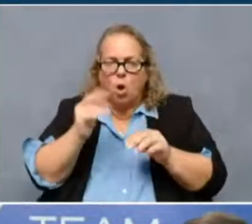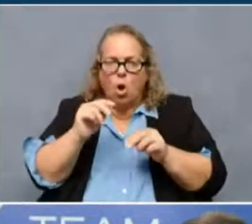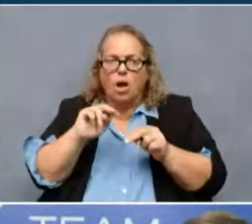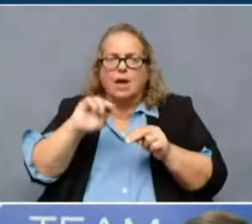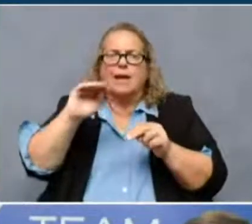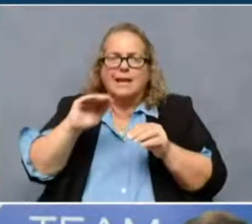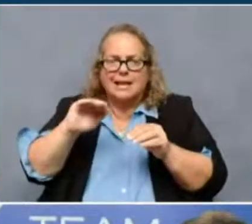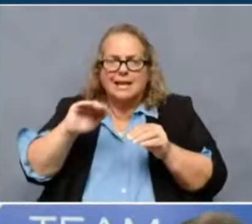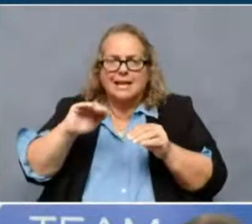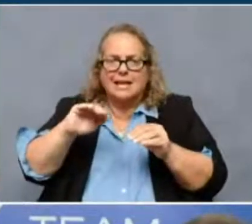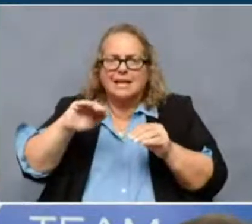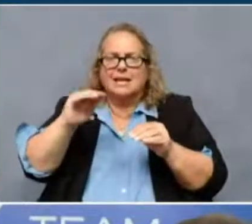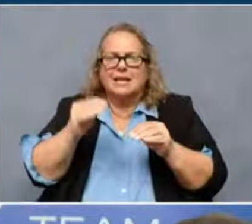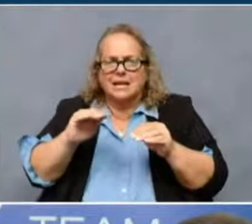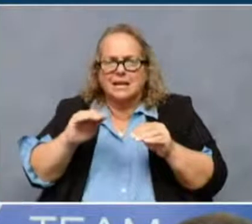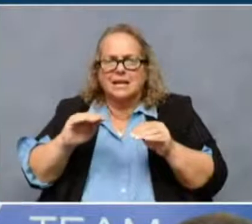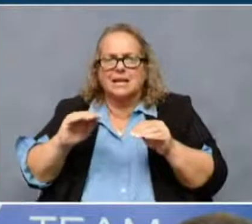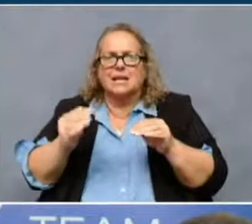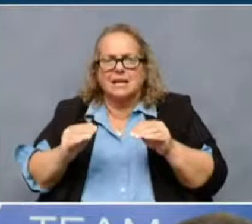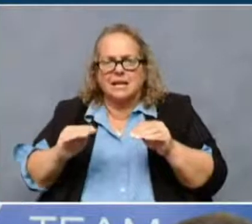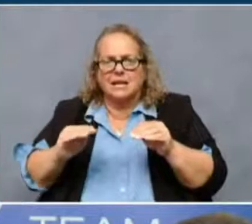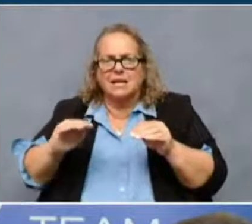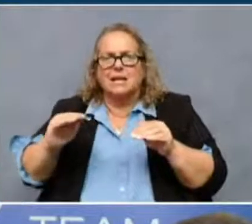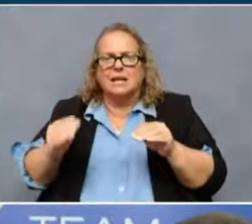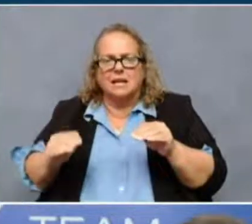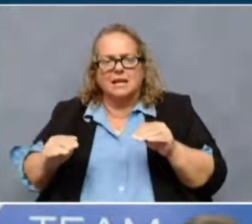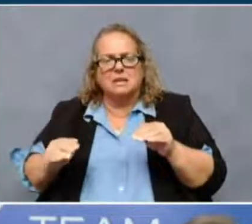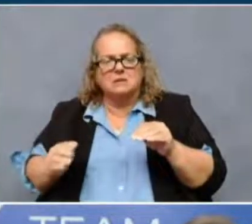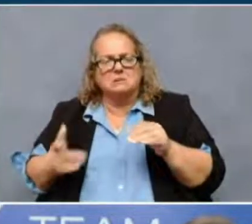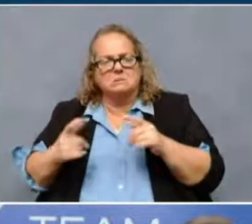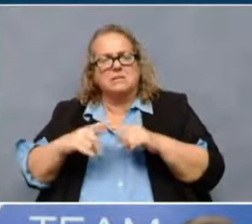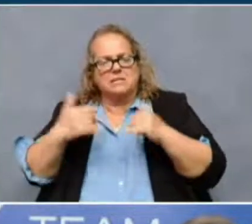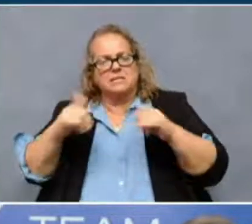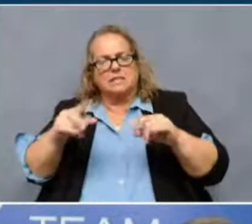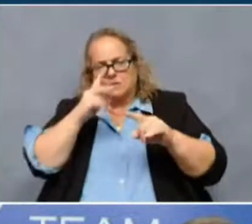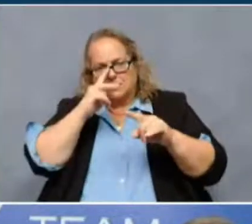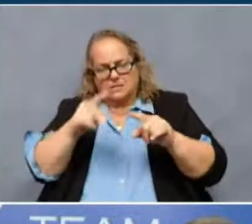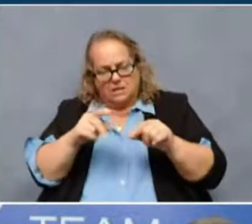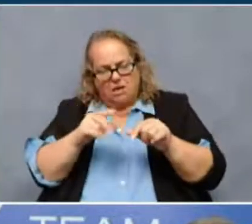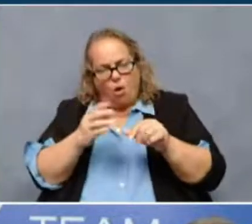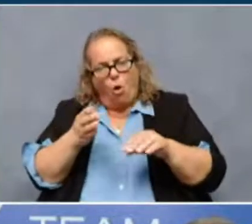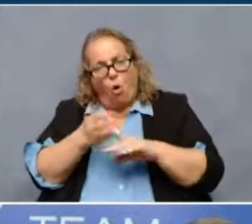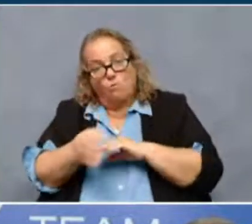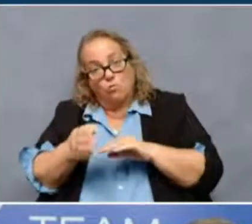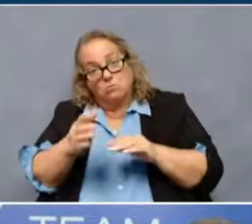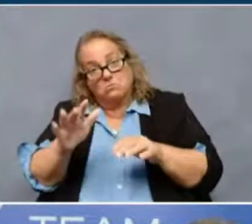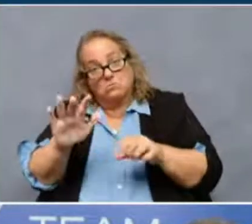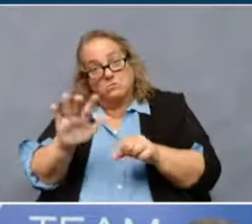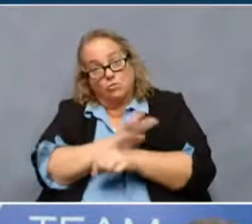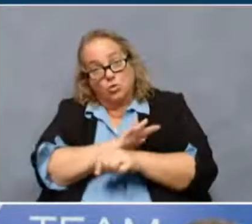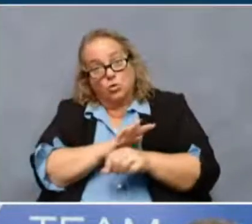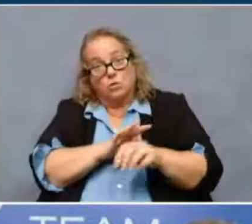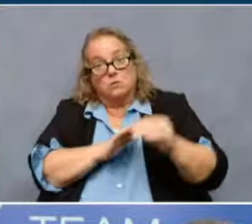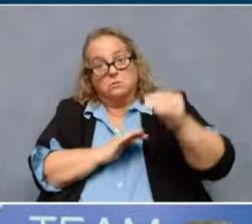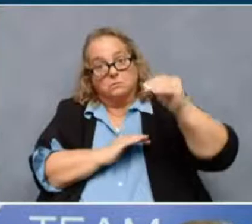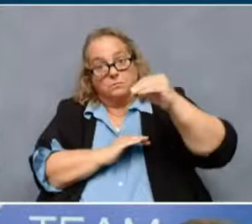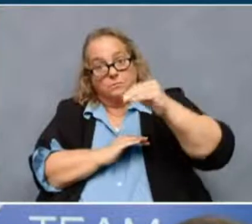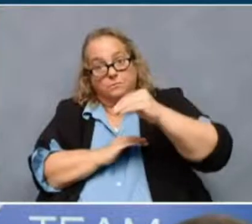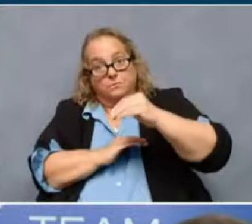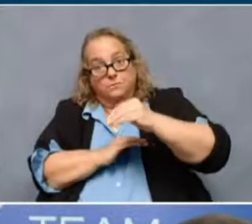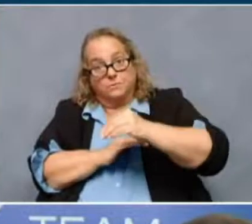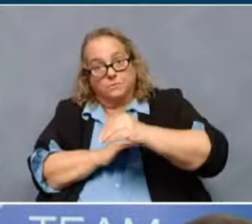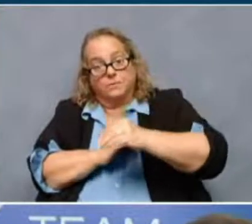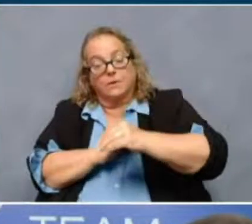That's primarily how the reporting comes in. But what we want to see is that overall continued decline. And in many ways,